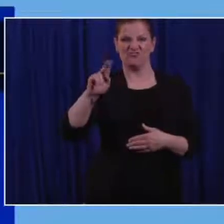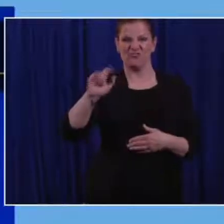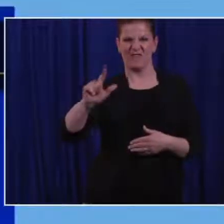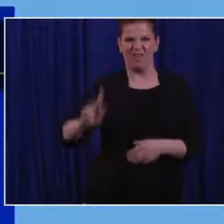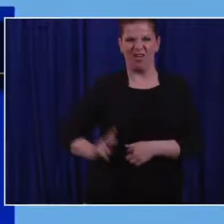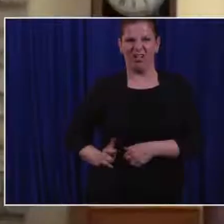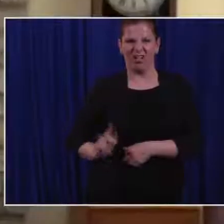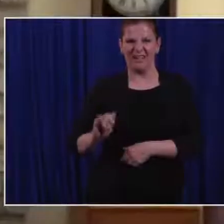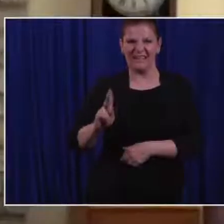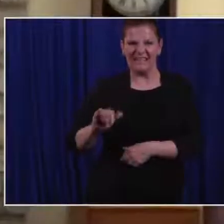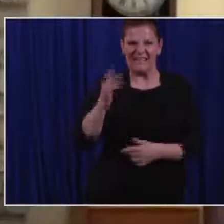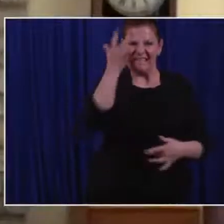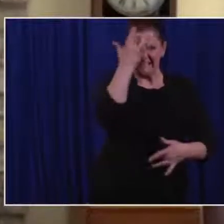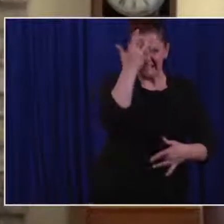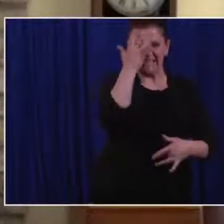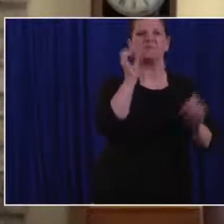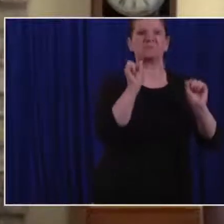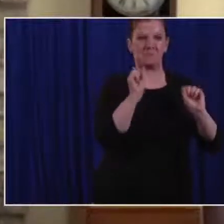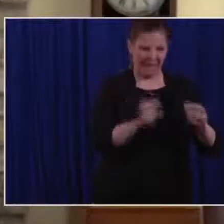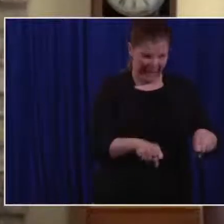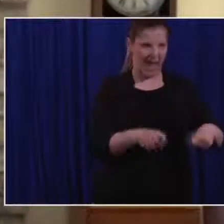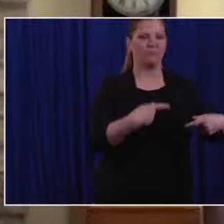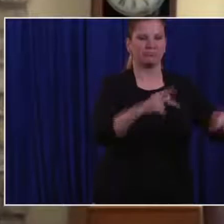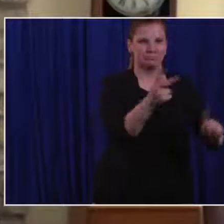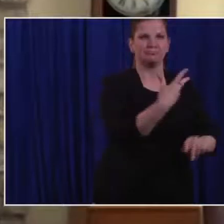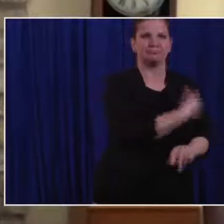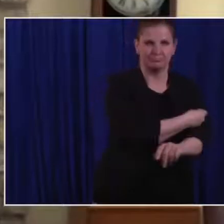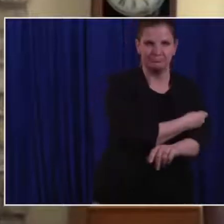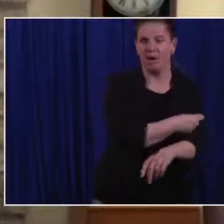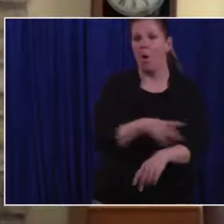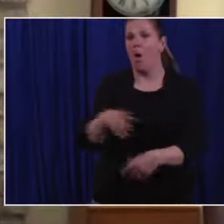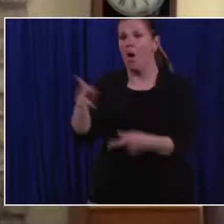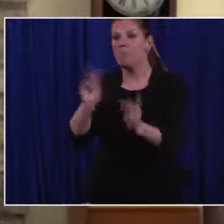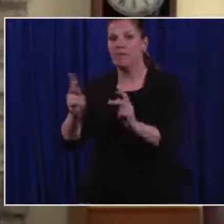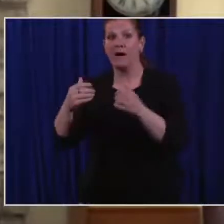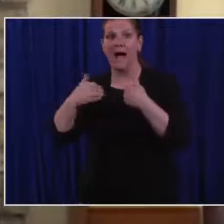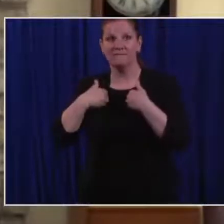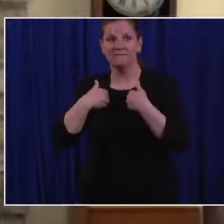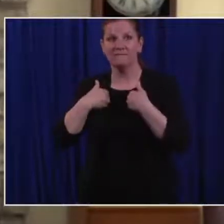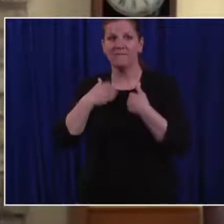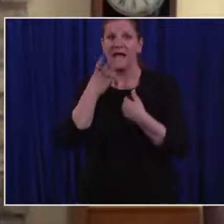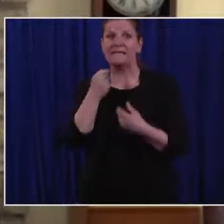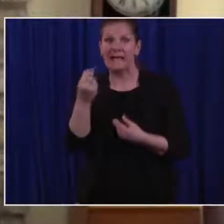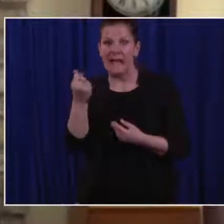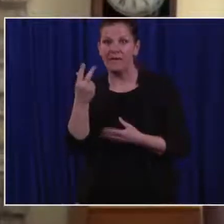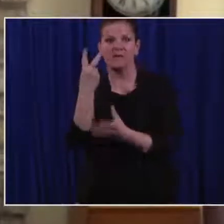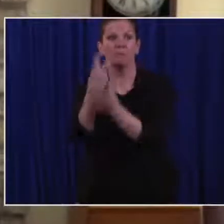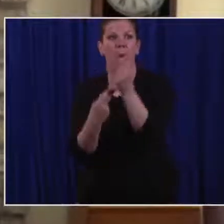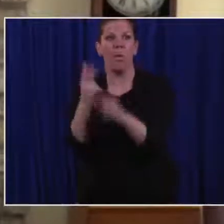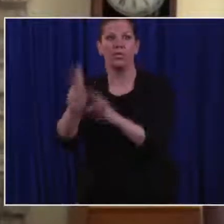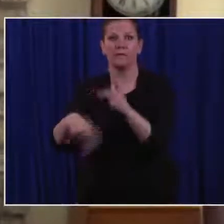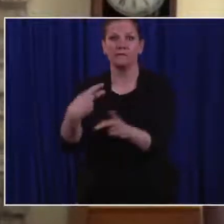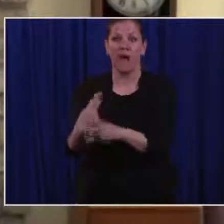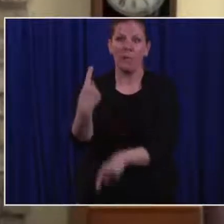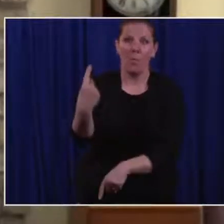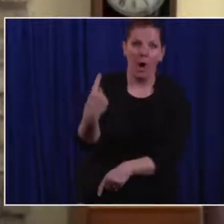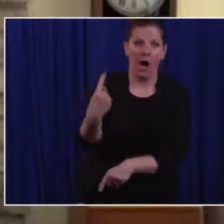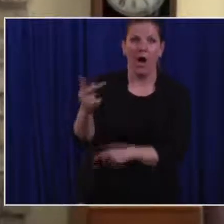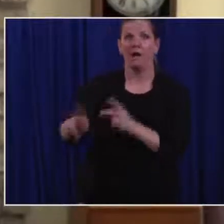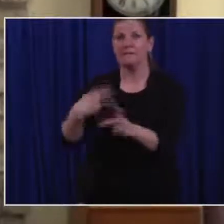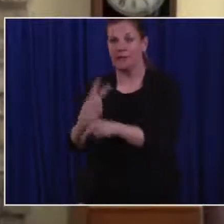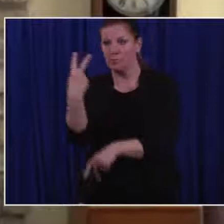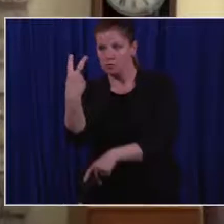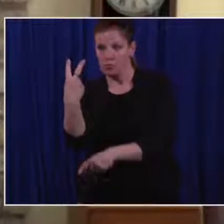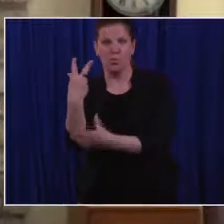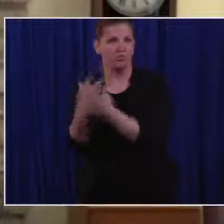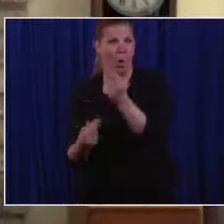on Thursday, and anyone with diabetes, either type 1 or type 2, will be eligible Thursday